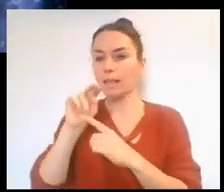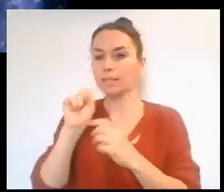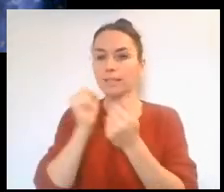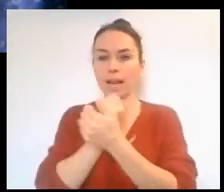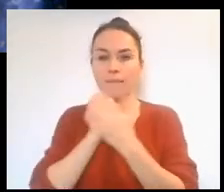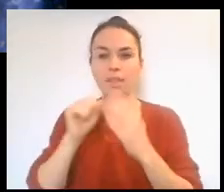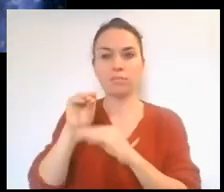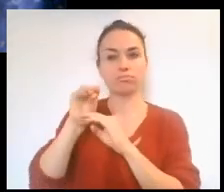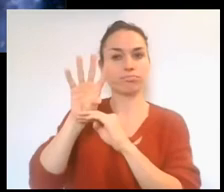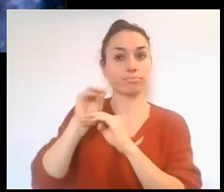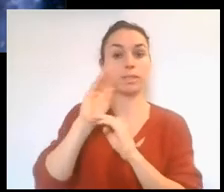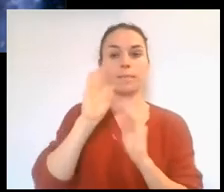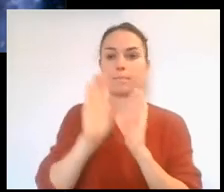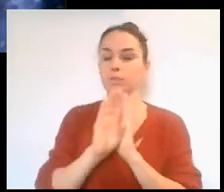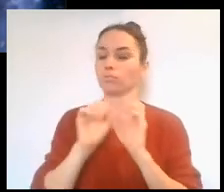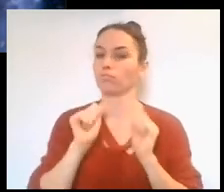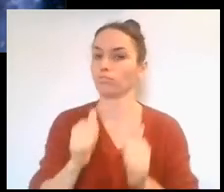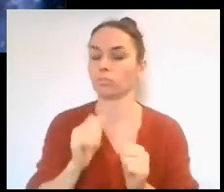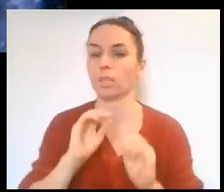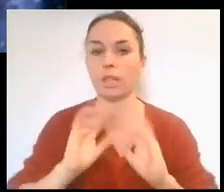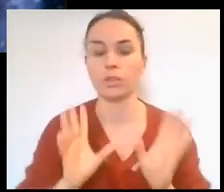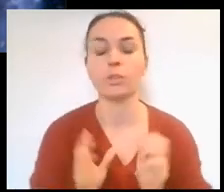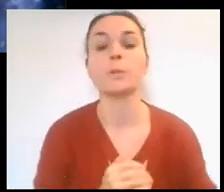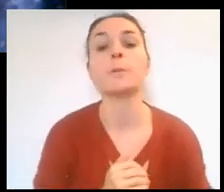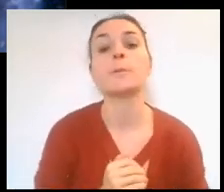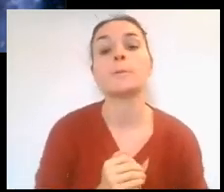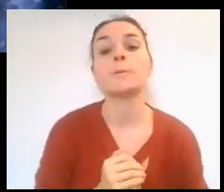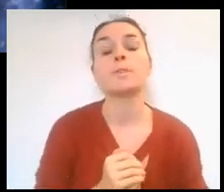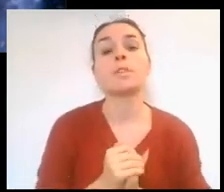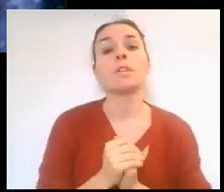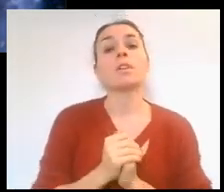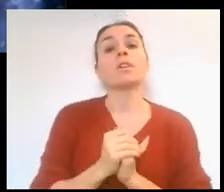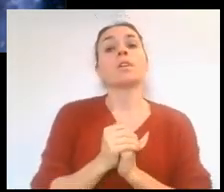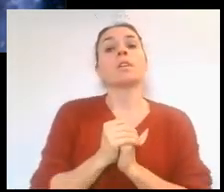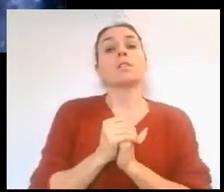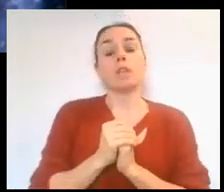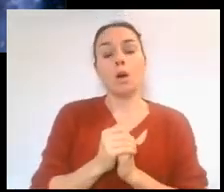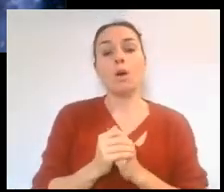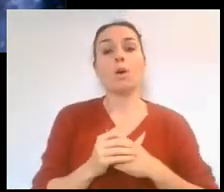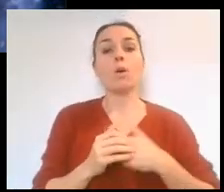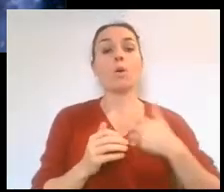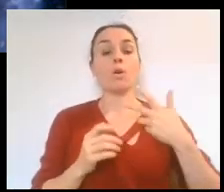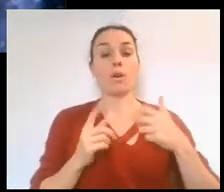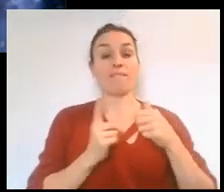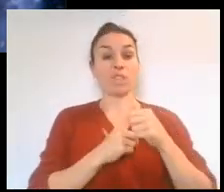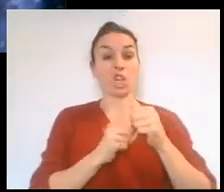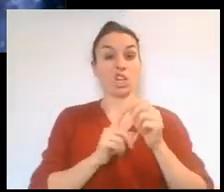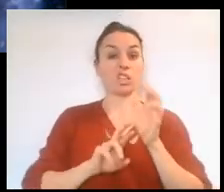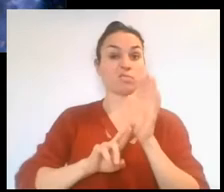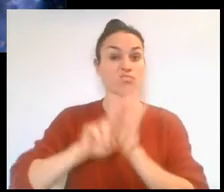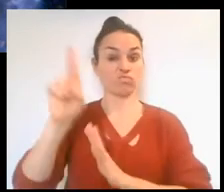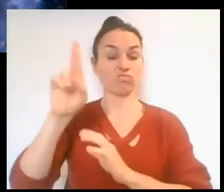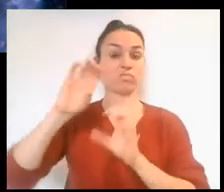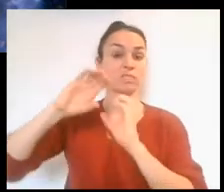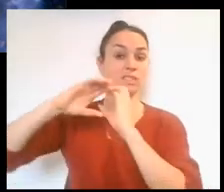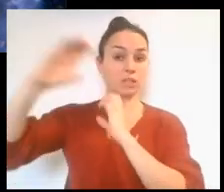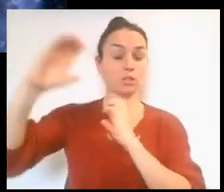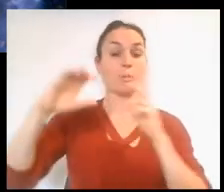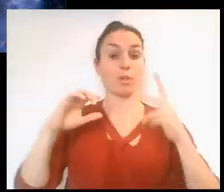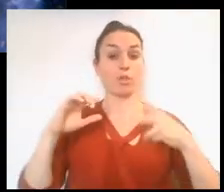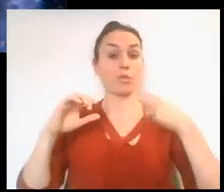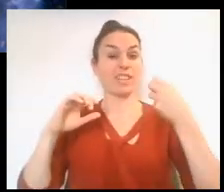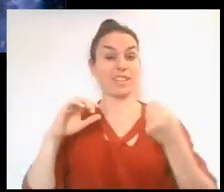And so in the past 27 years, after the first 3 years where the telescope was basically working,